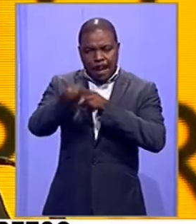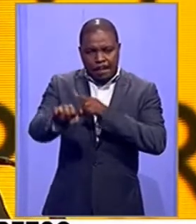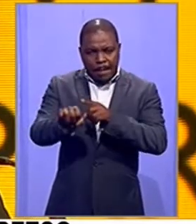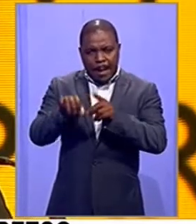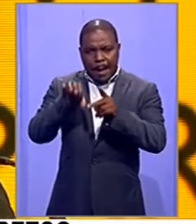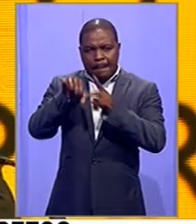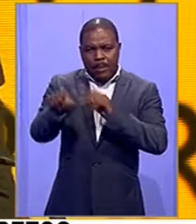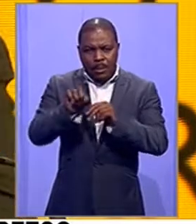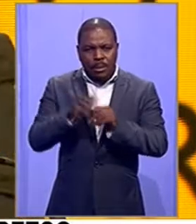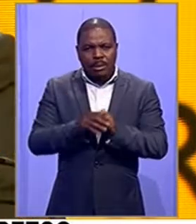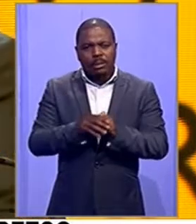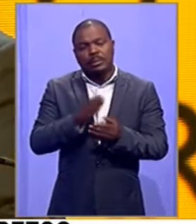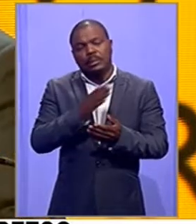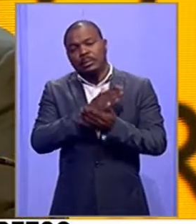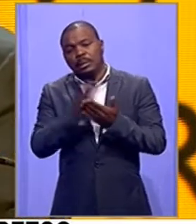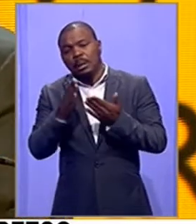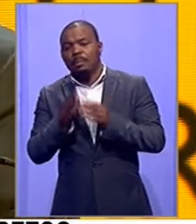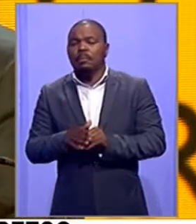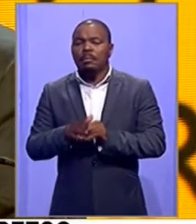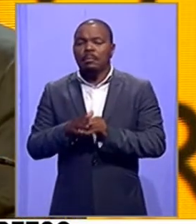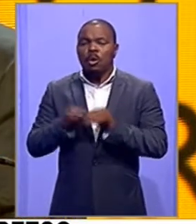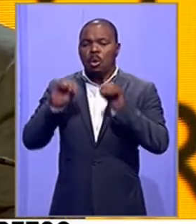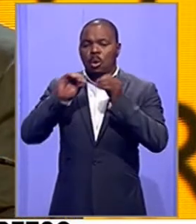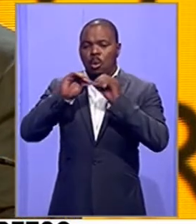how some civil society